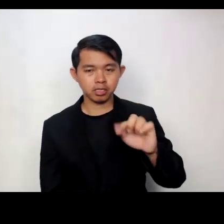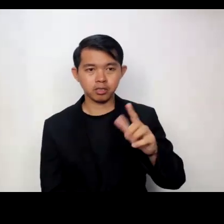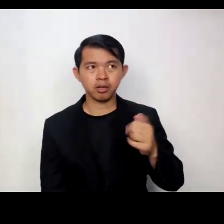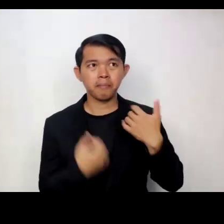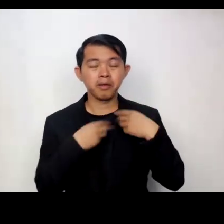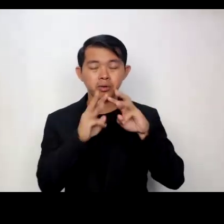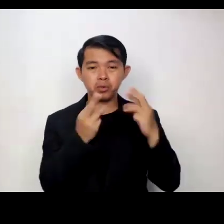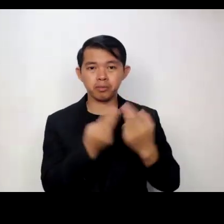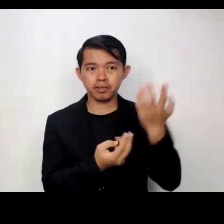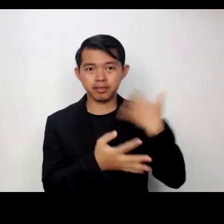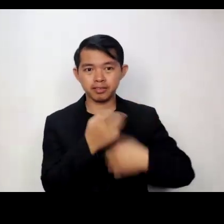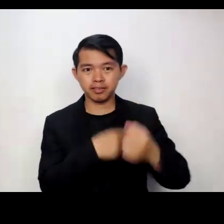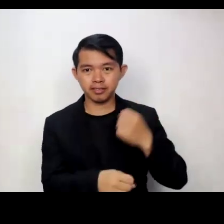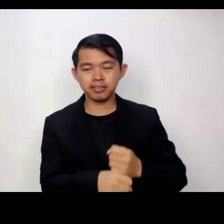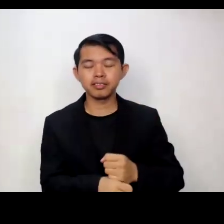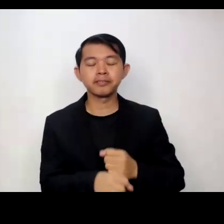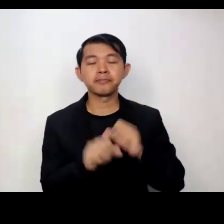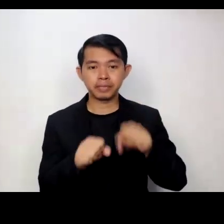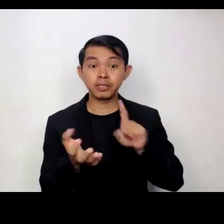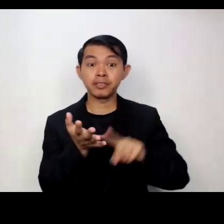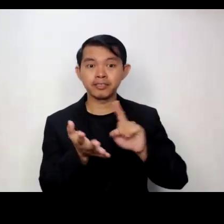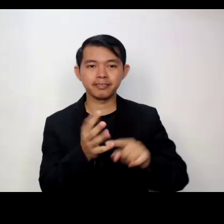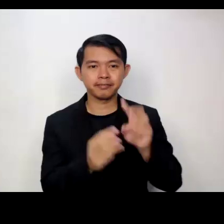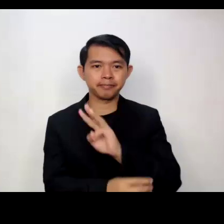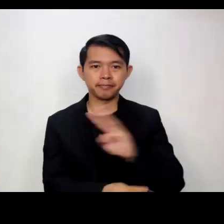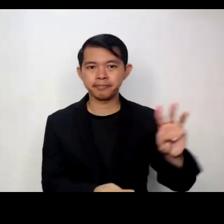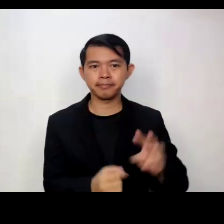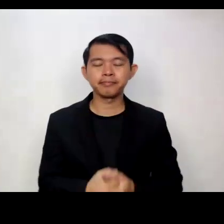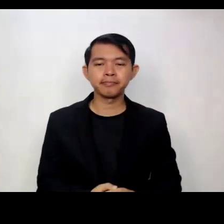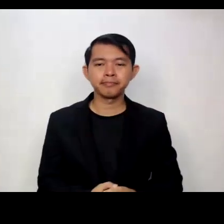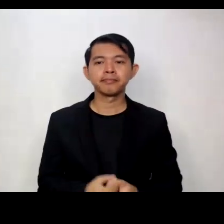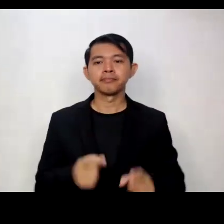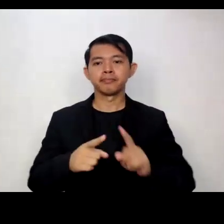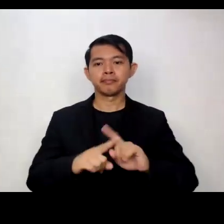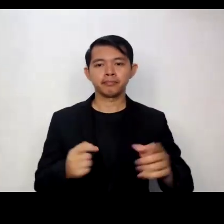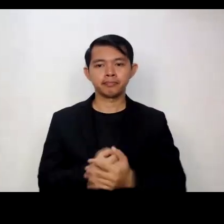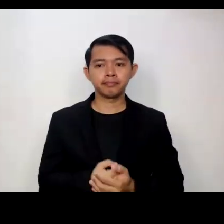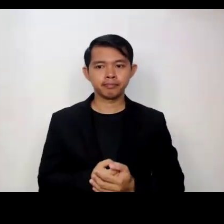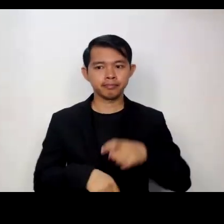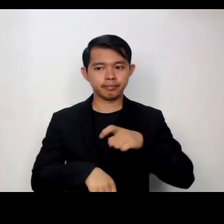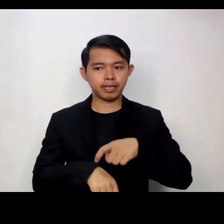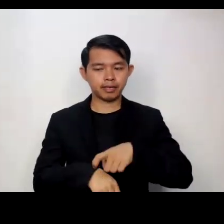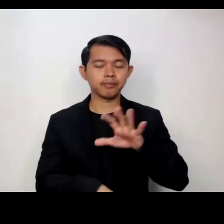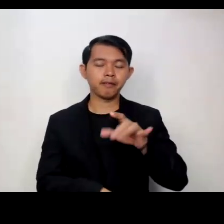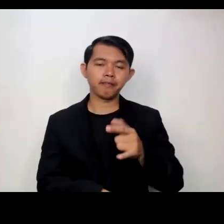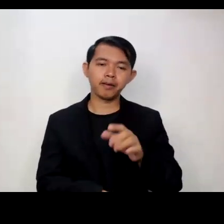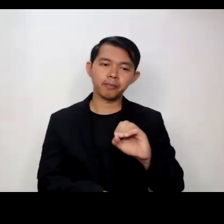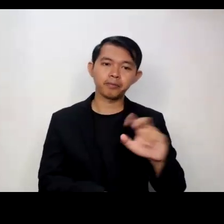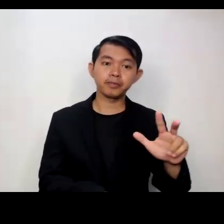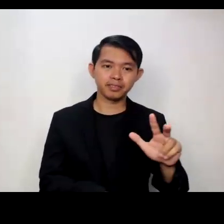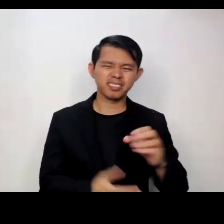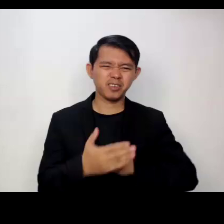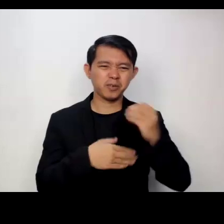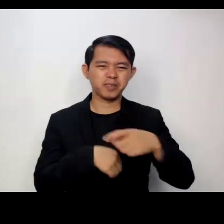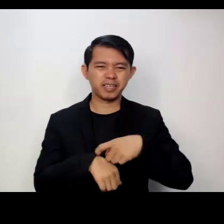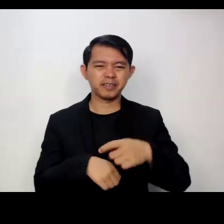can check it on the SID website. But currently, no, it's 5:03 p.m., no, so we've already gone over. I know